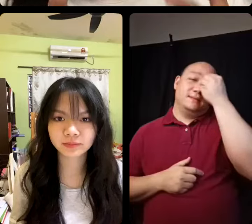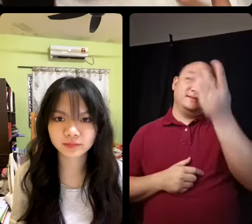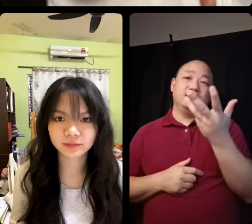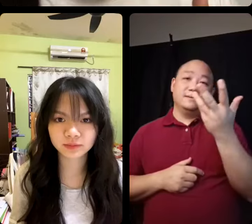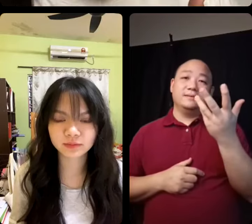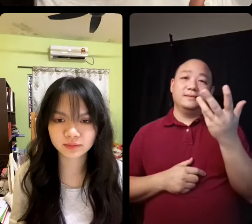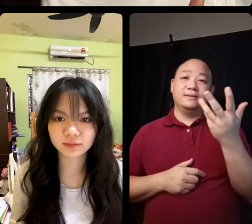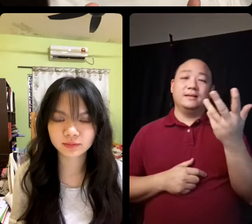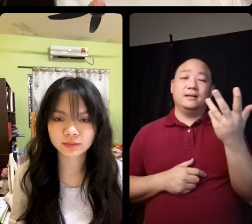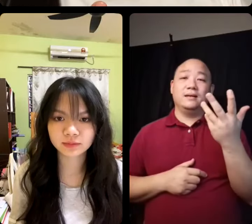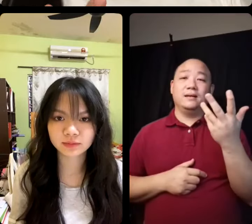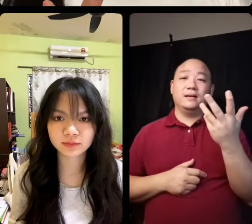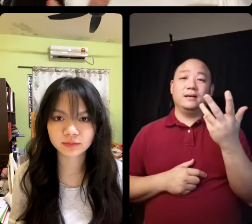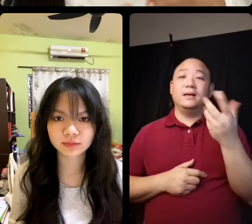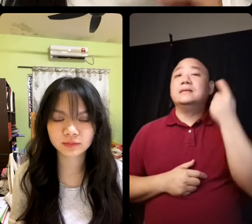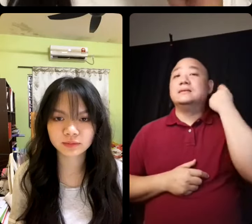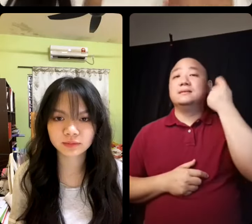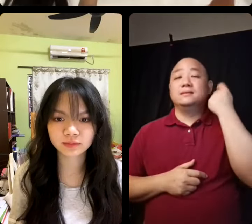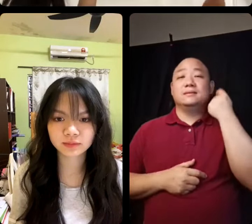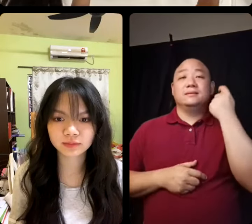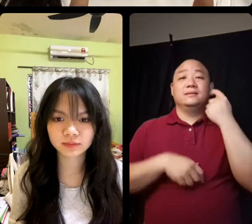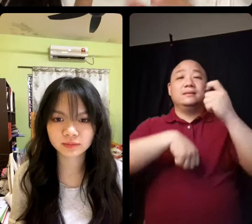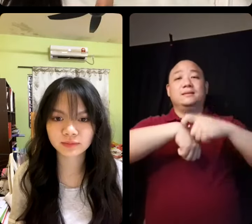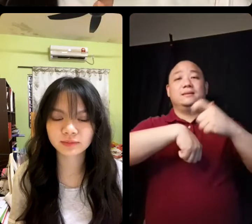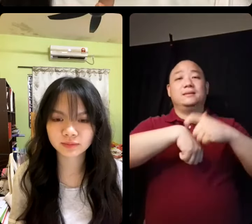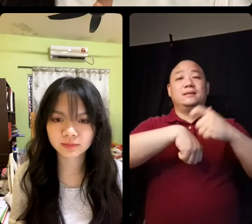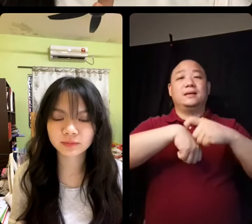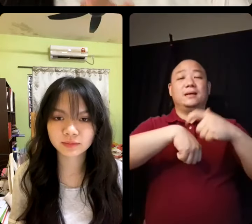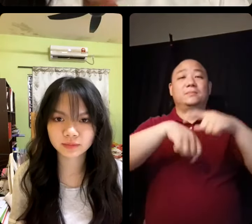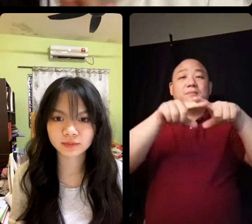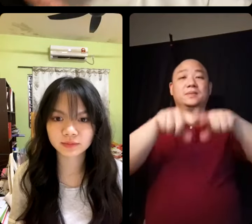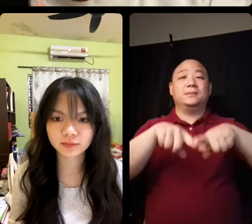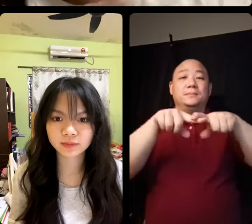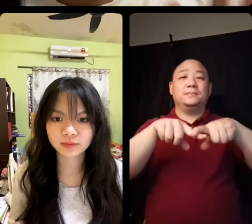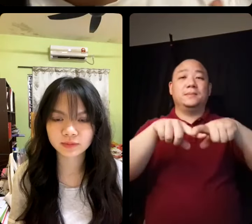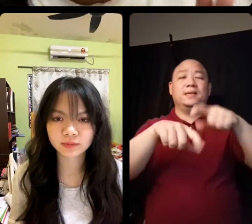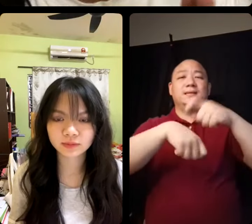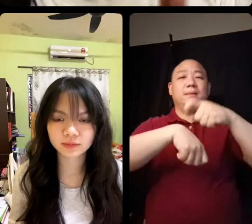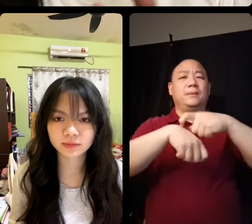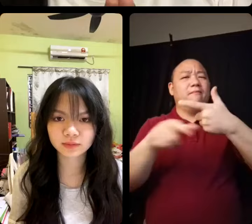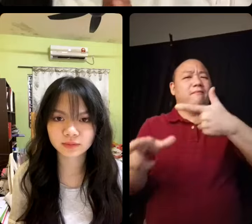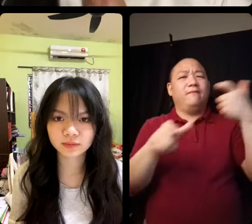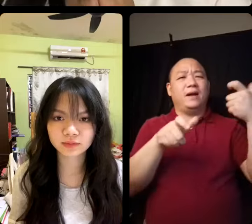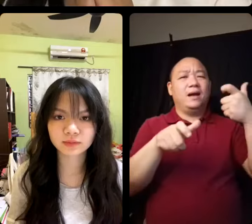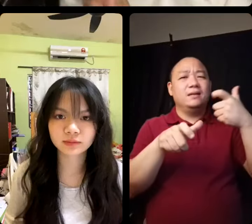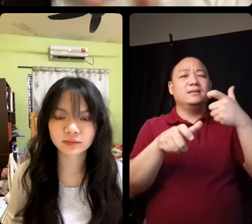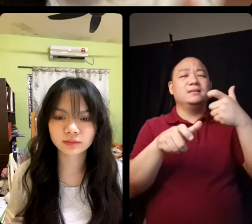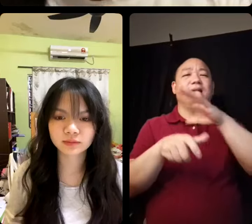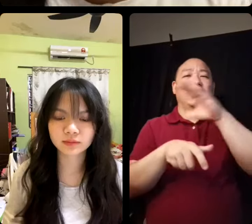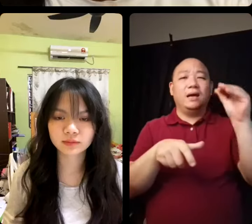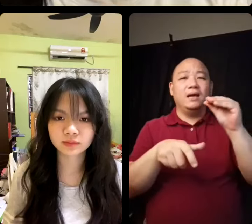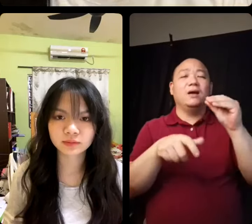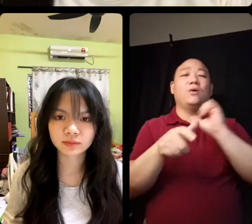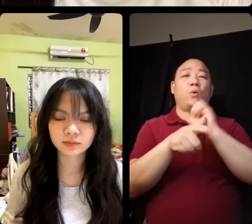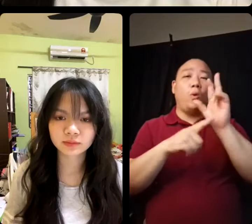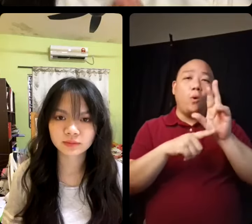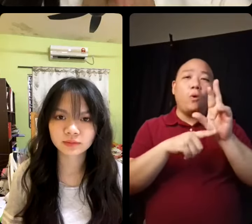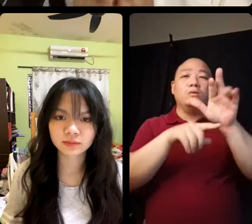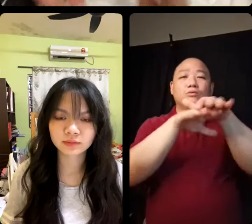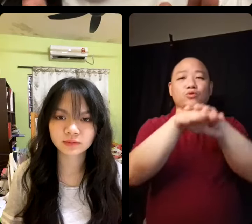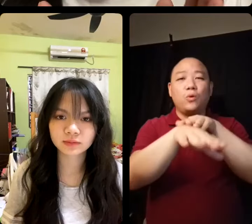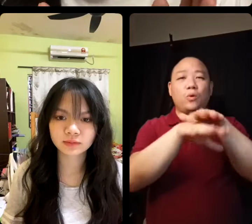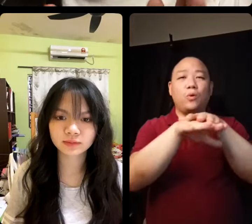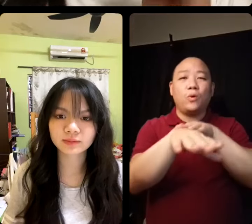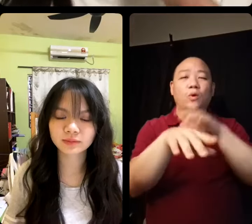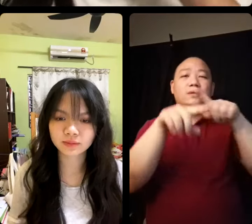our emotions. But guess what, everyone? Time passes anyway, despite how we feel and also what